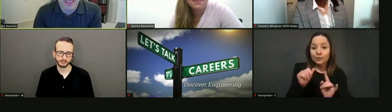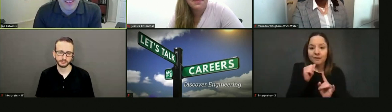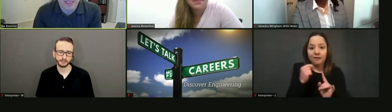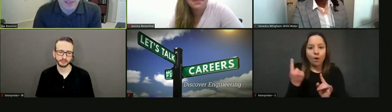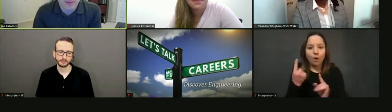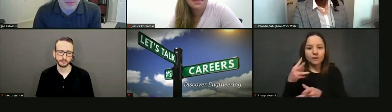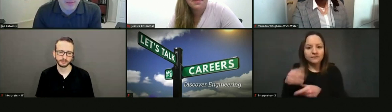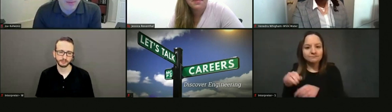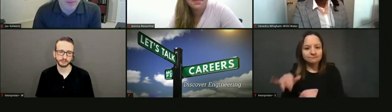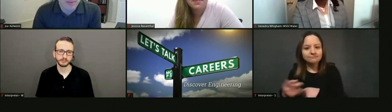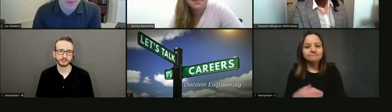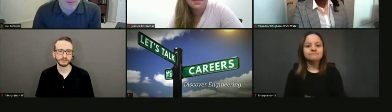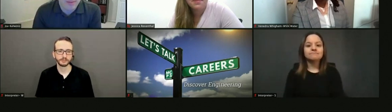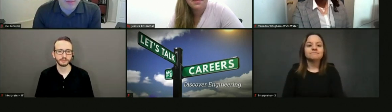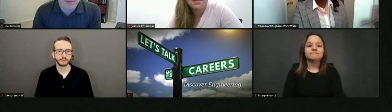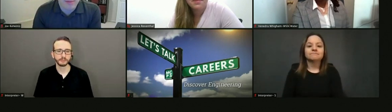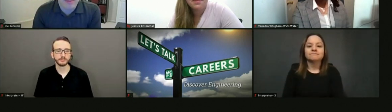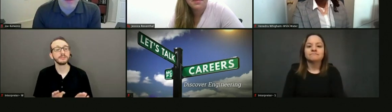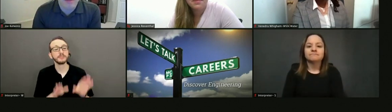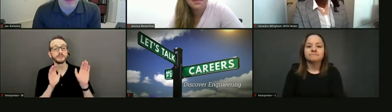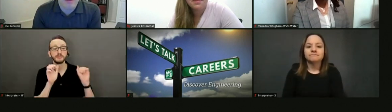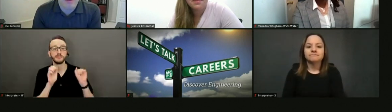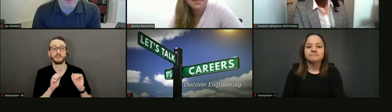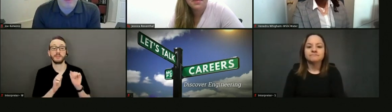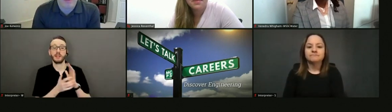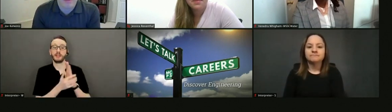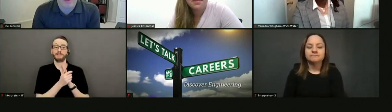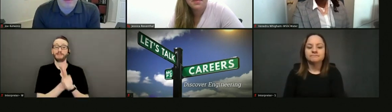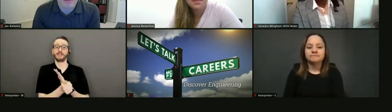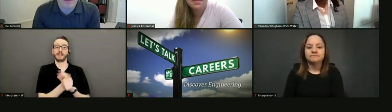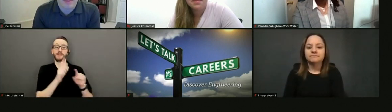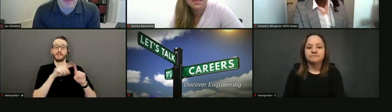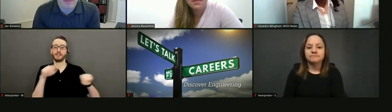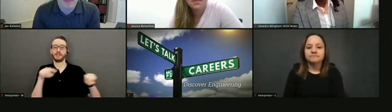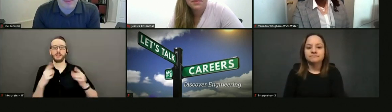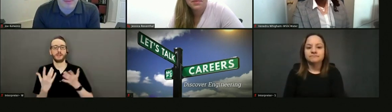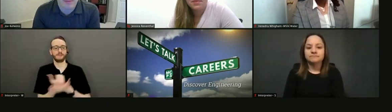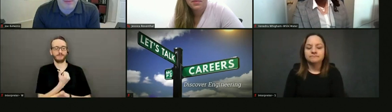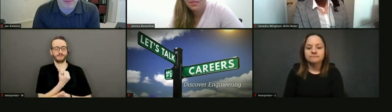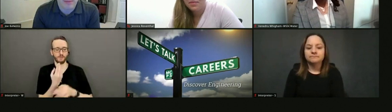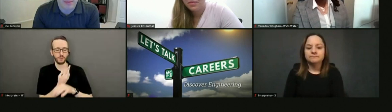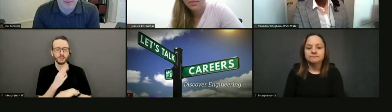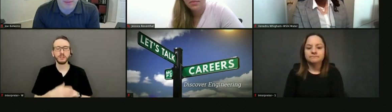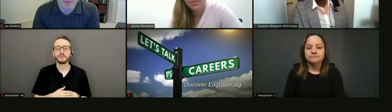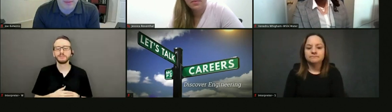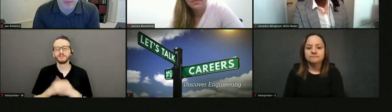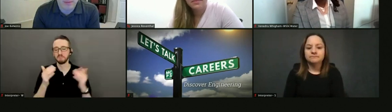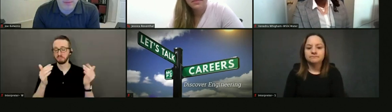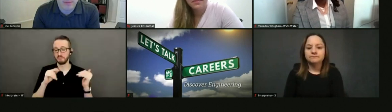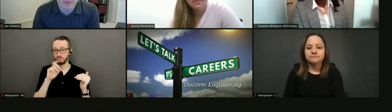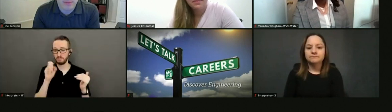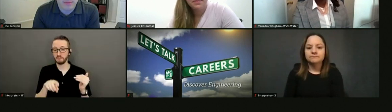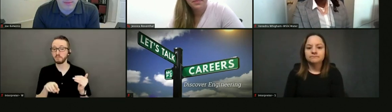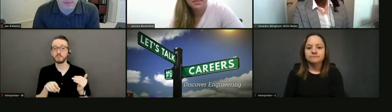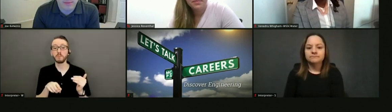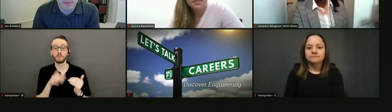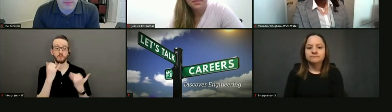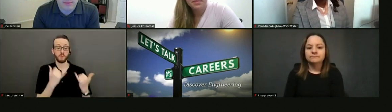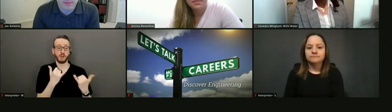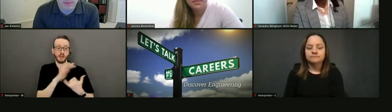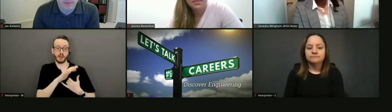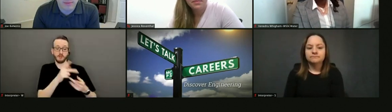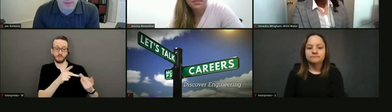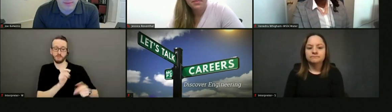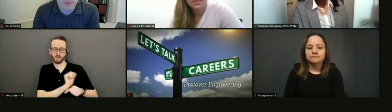That's great that you get to explore those different skills. And I guess, so our next question is, you know, what skills and abilities are most important in the current position you have in